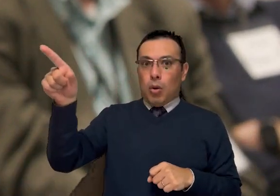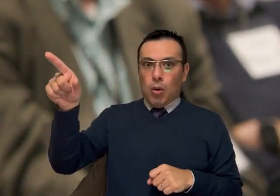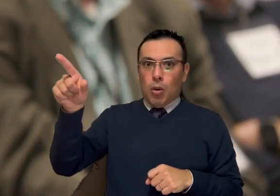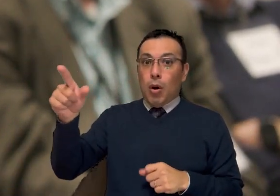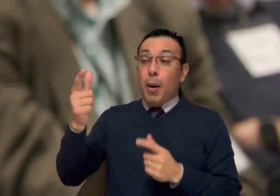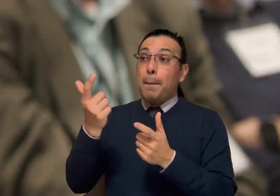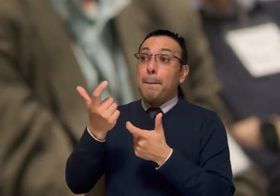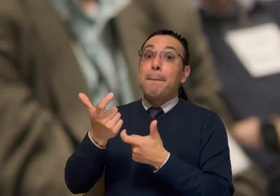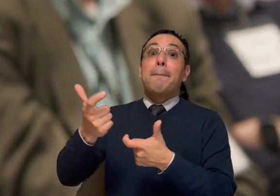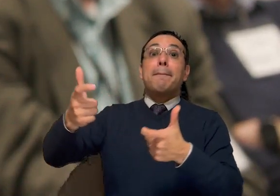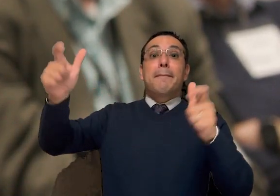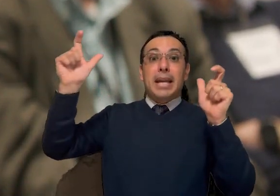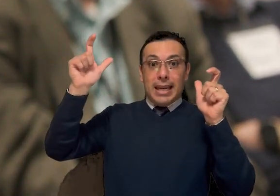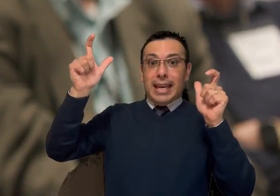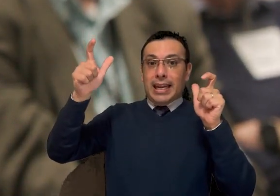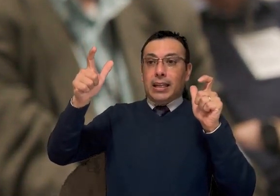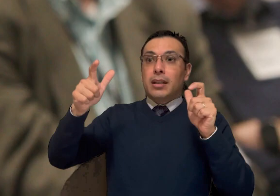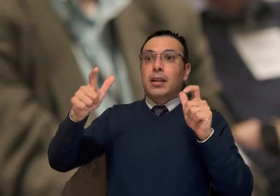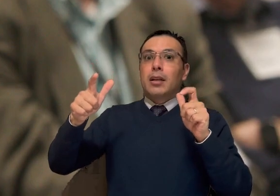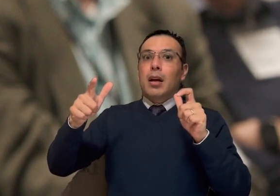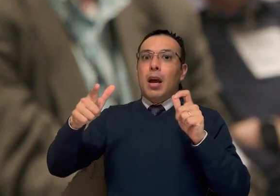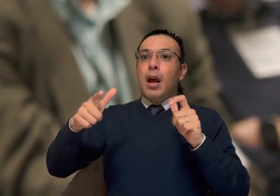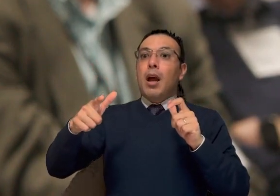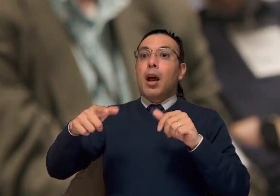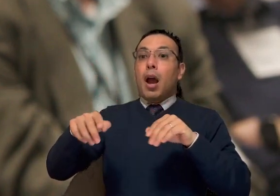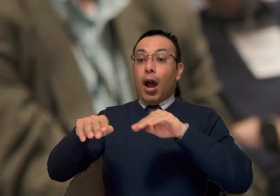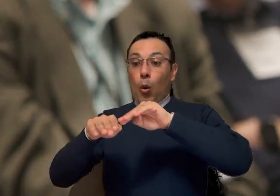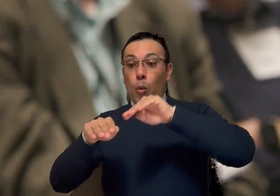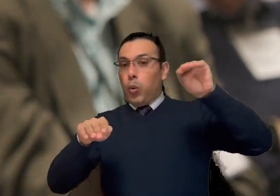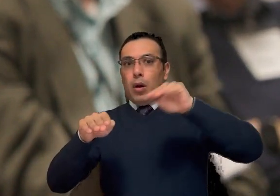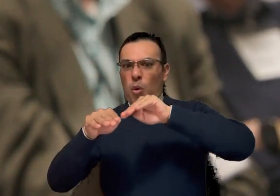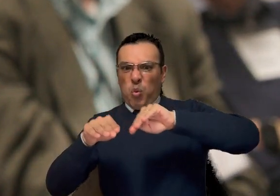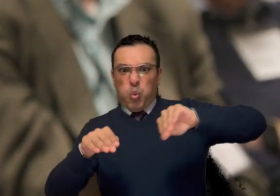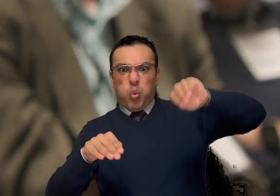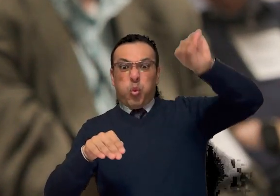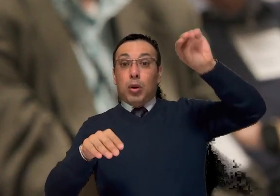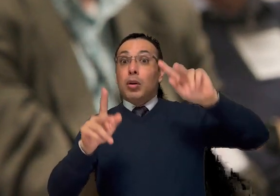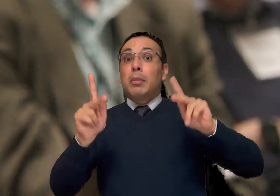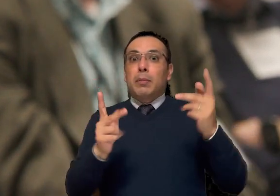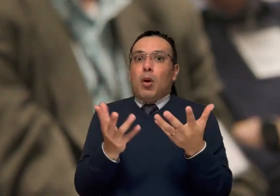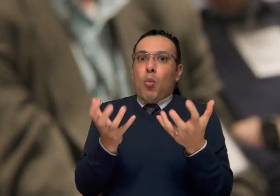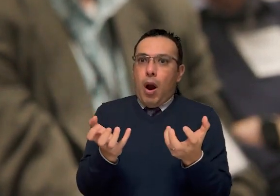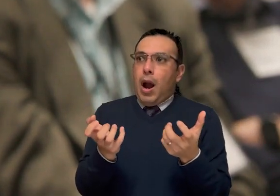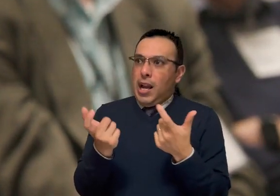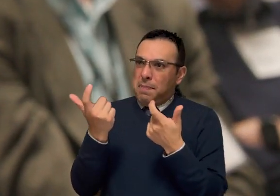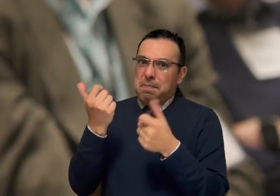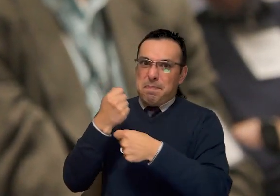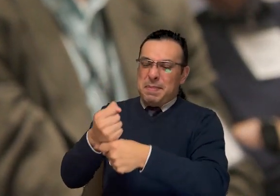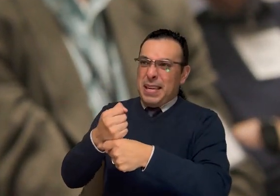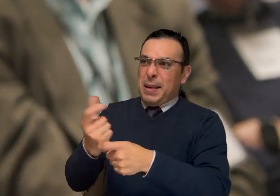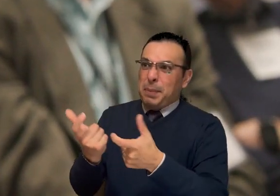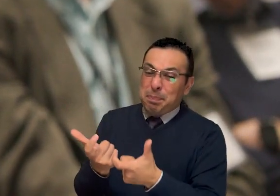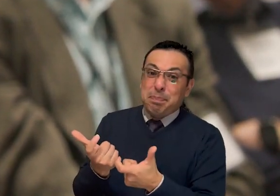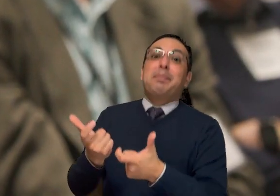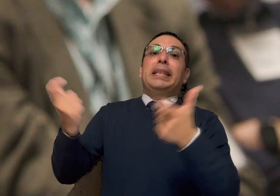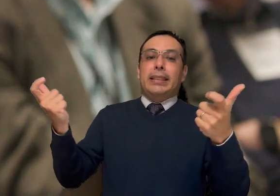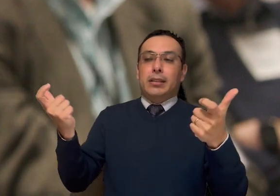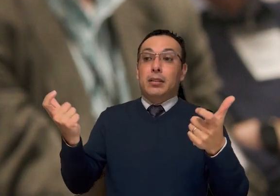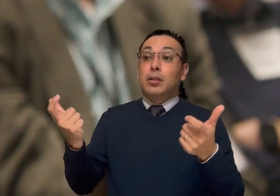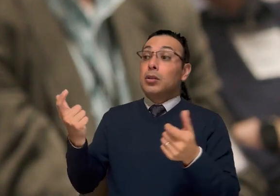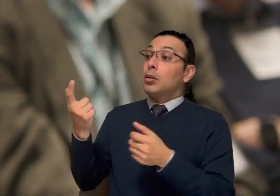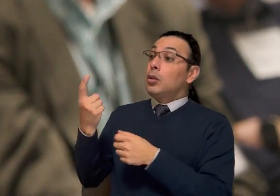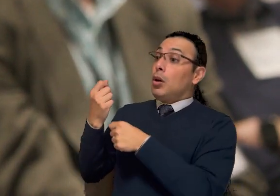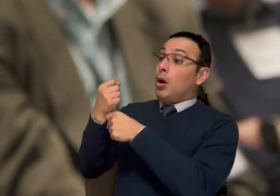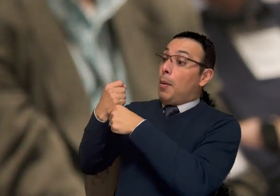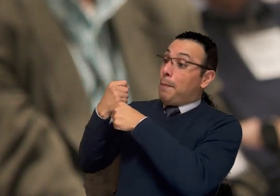bigger your tower gets. So there's so much pressure to build bigger and bigger ones, they don't get economies of scale or reward